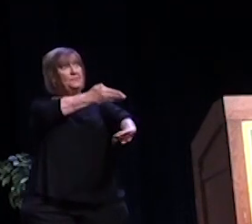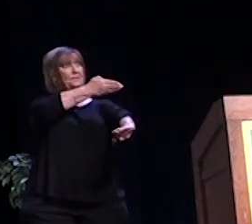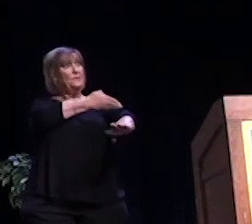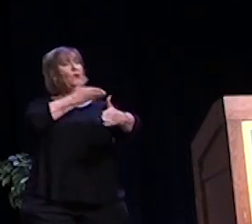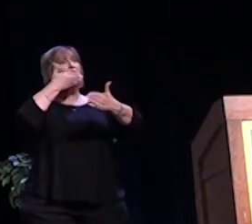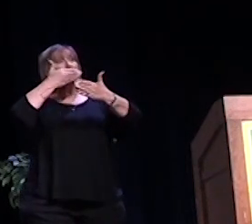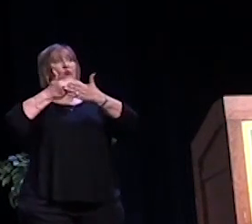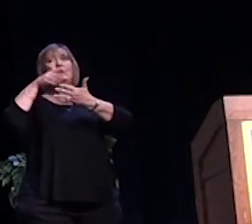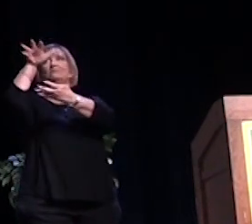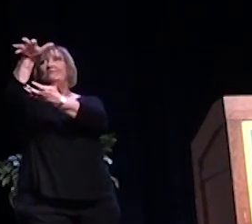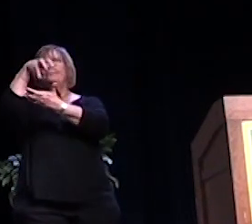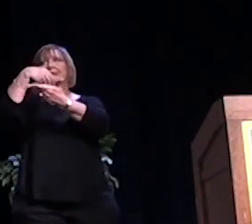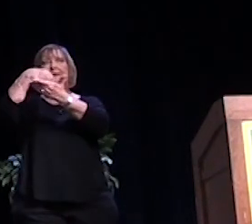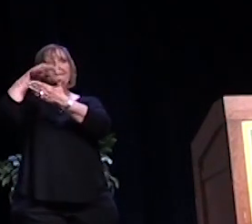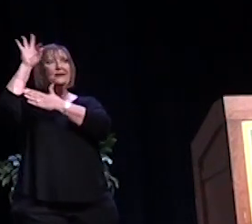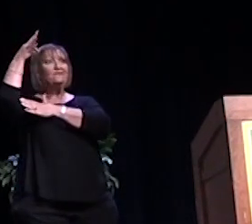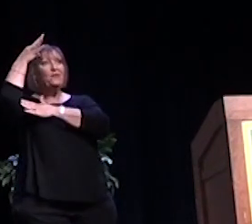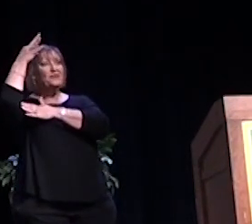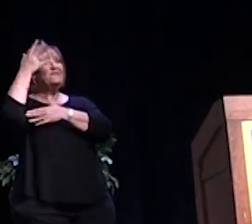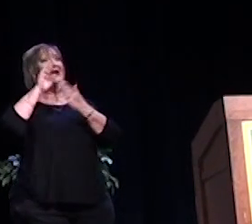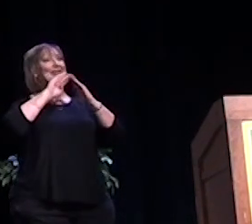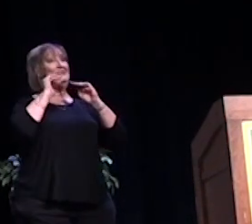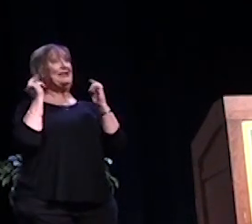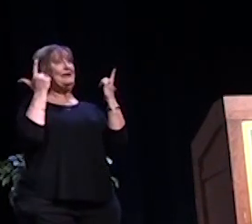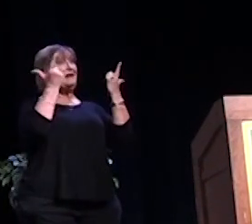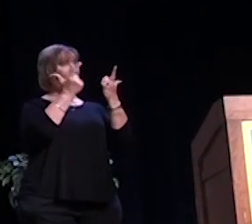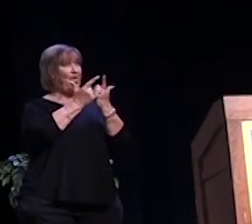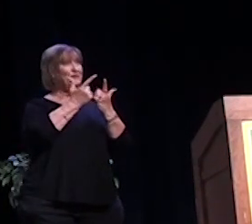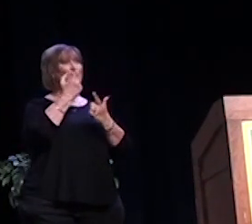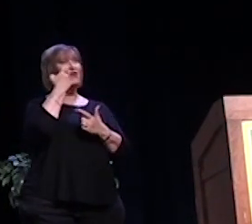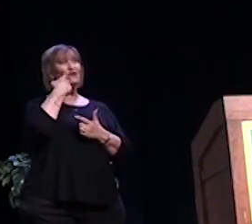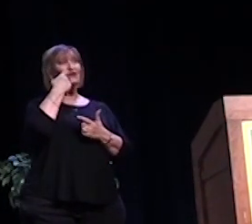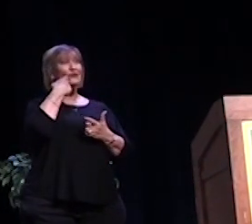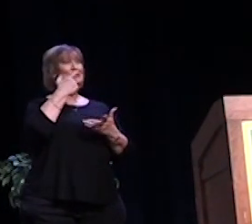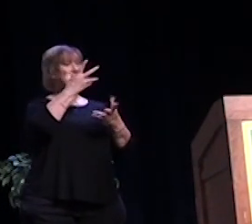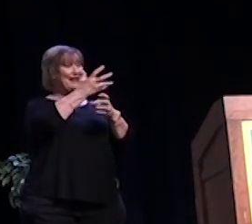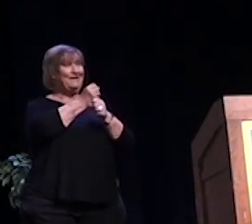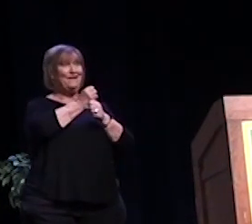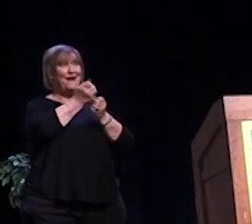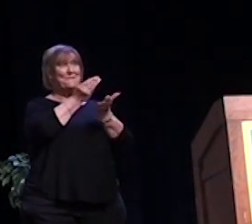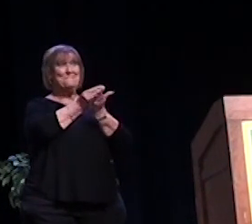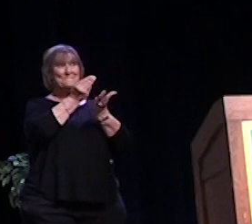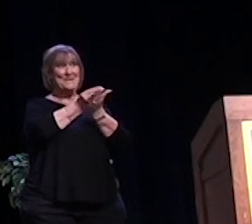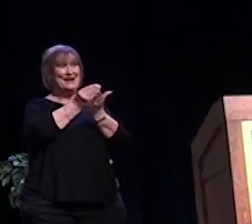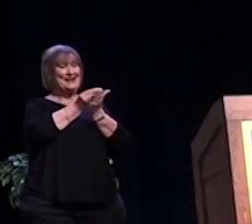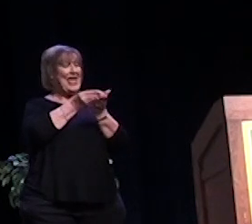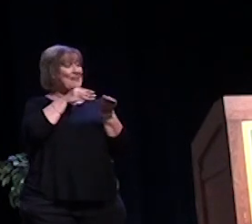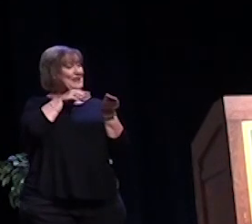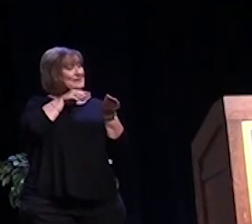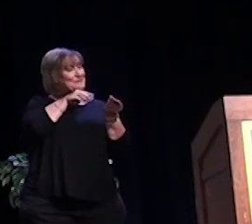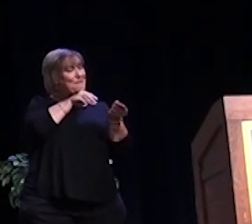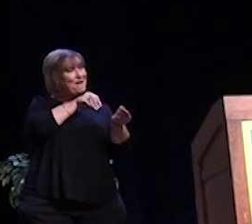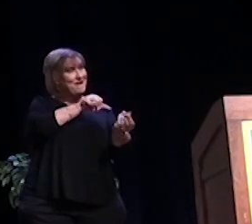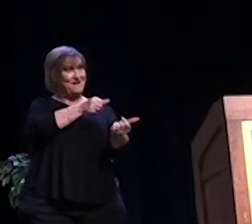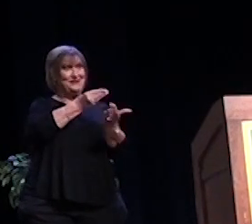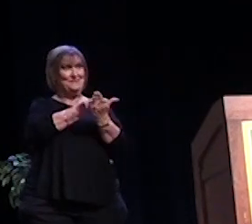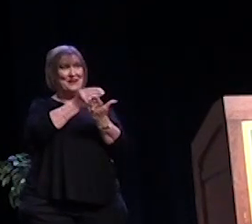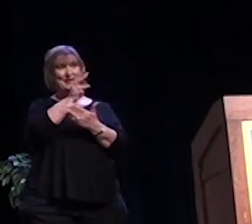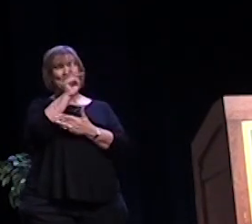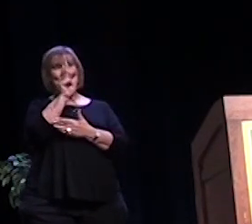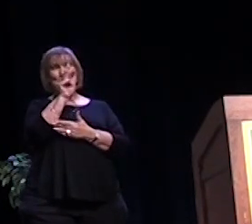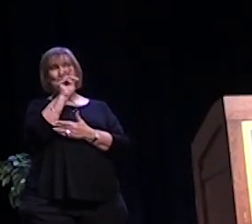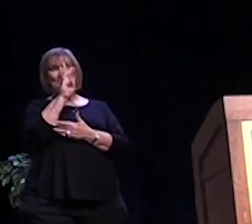federally funded housing programs, and the city council recently put millions of dollars. They have allocated millions of dollars